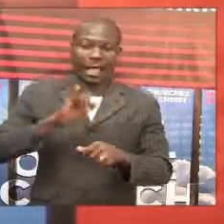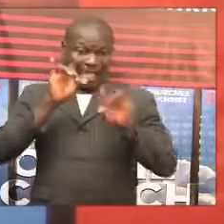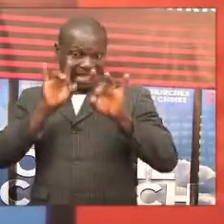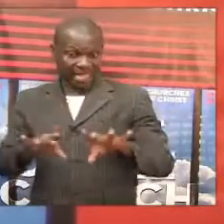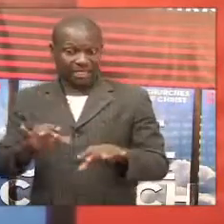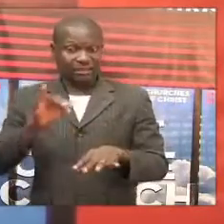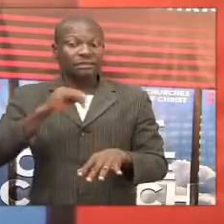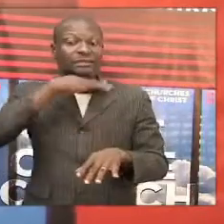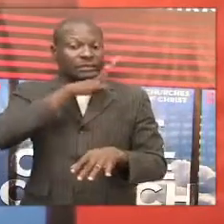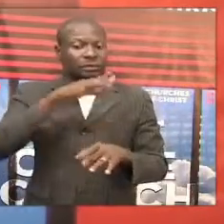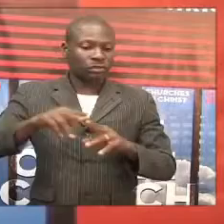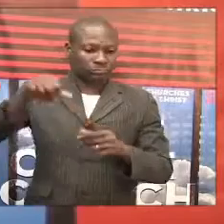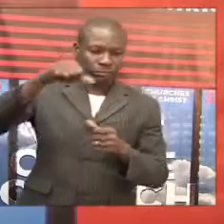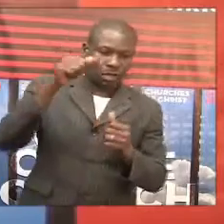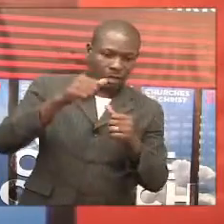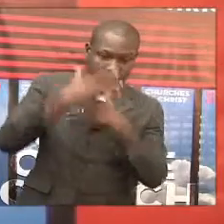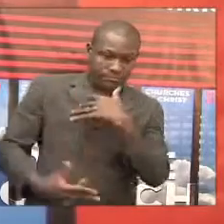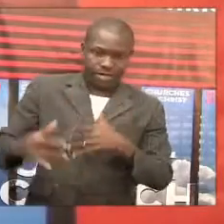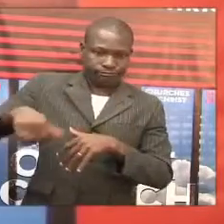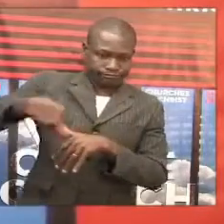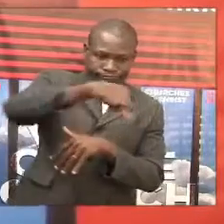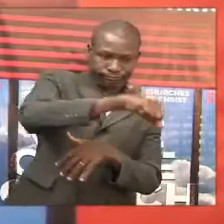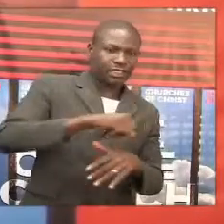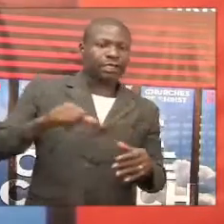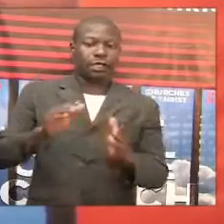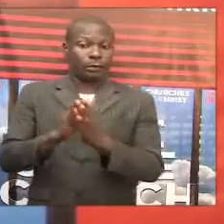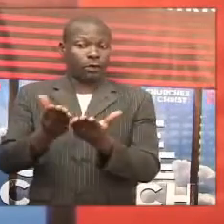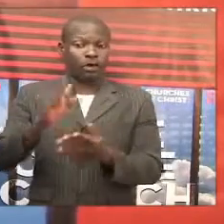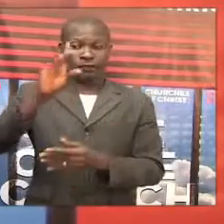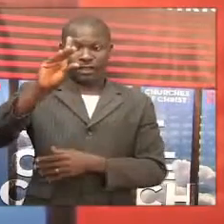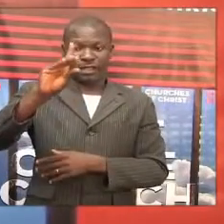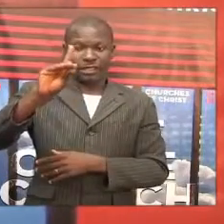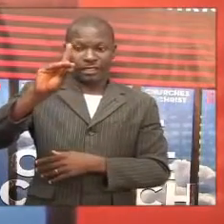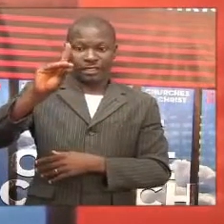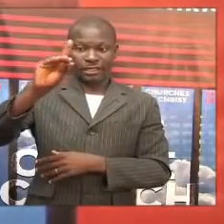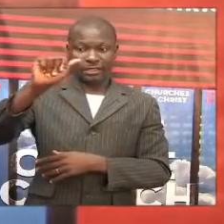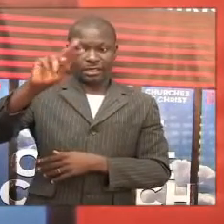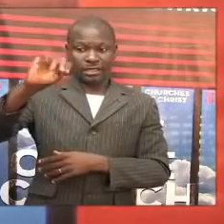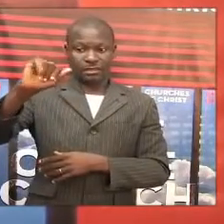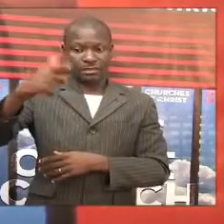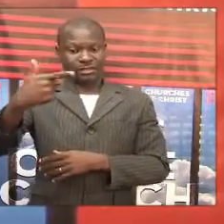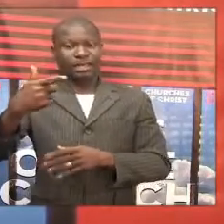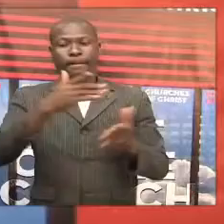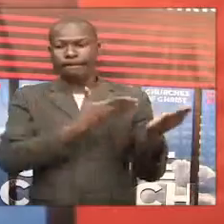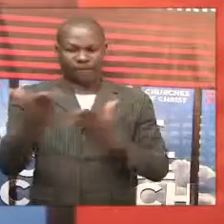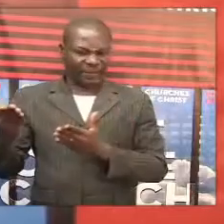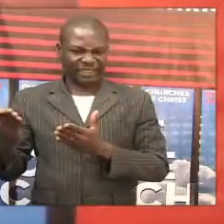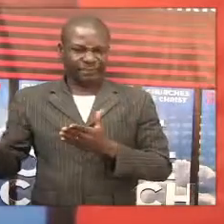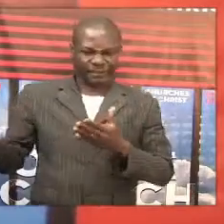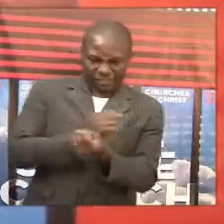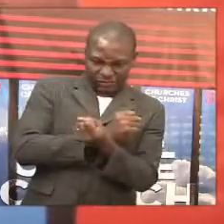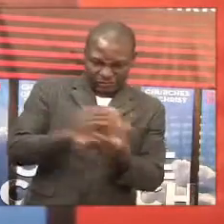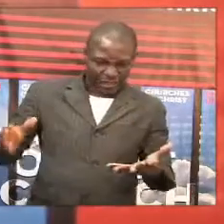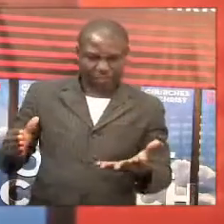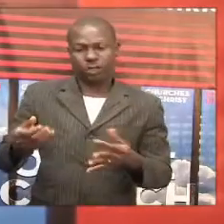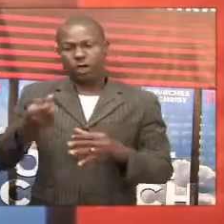and in the book of Daniel, no, Ofrano, the abomination that brings desolation. And to Jesus Christ, ne